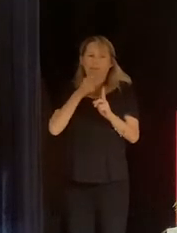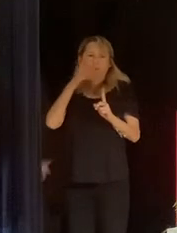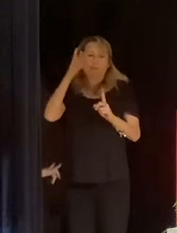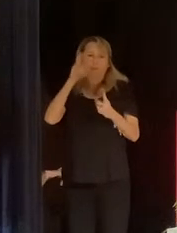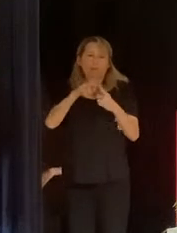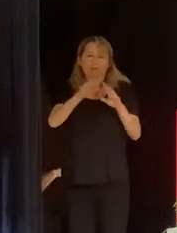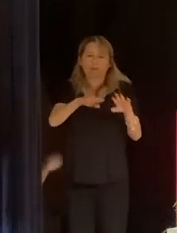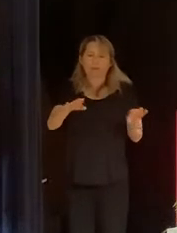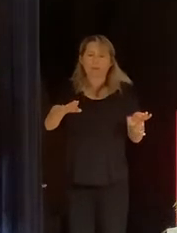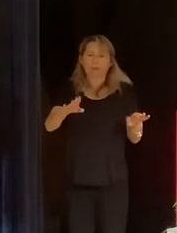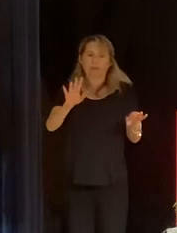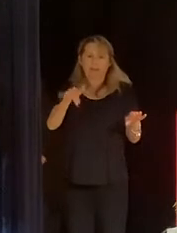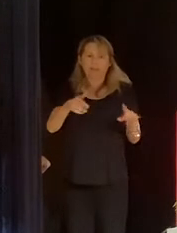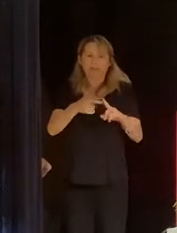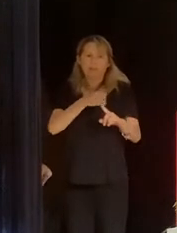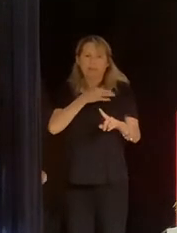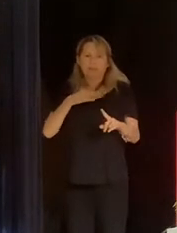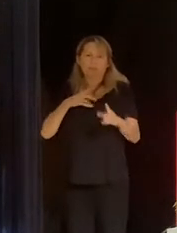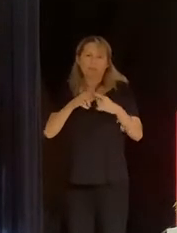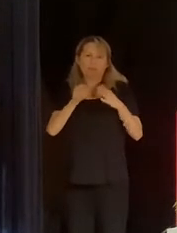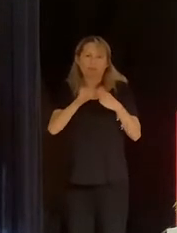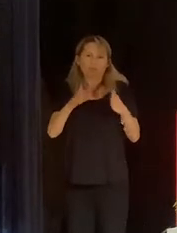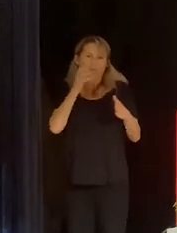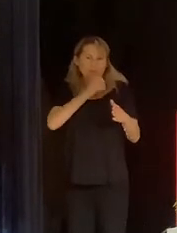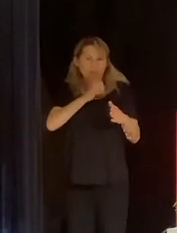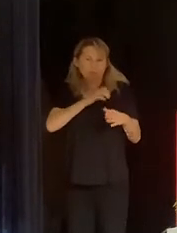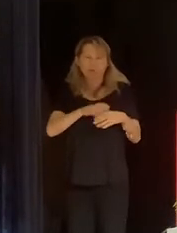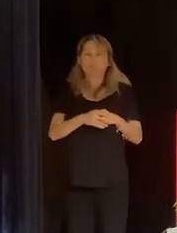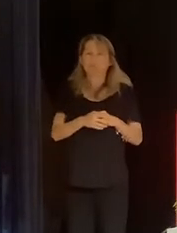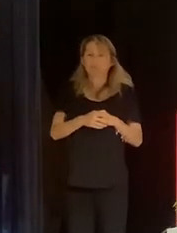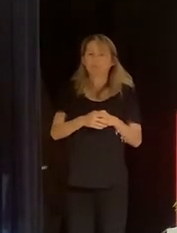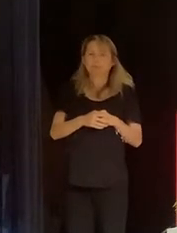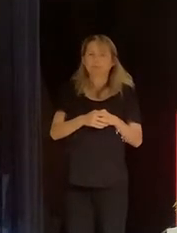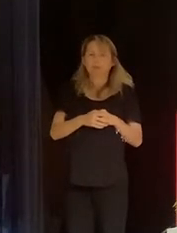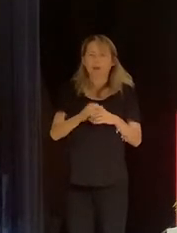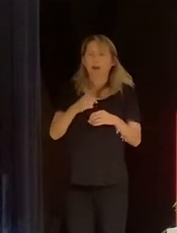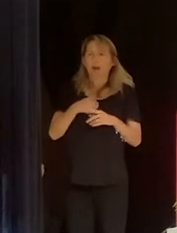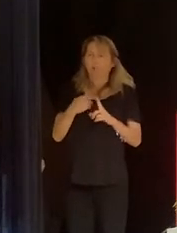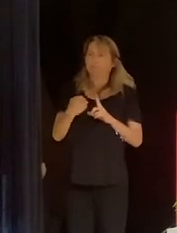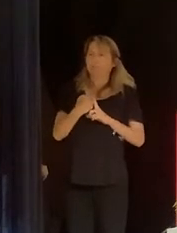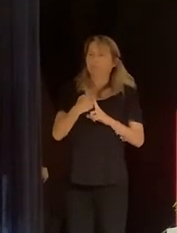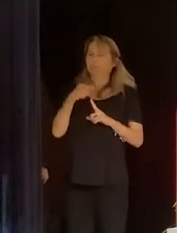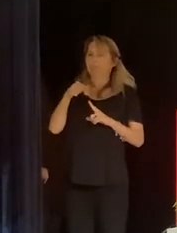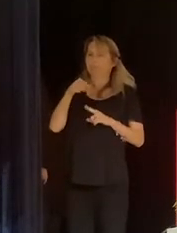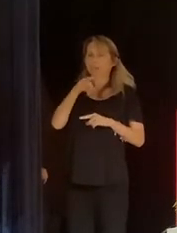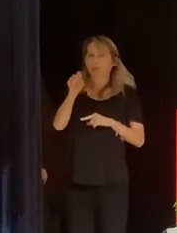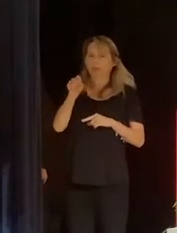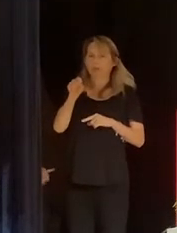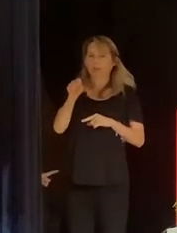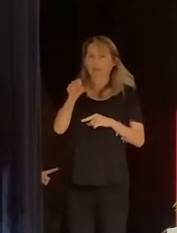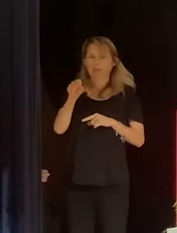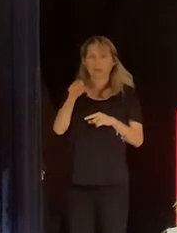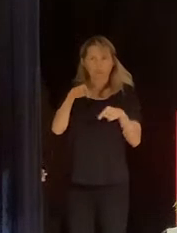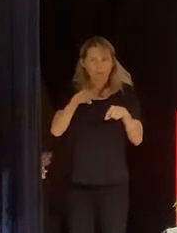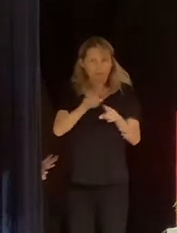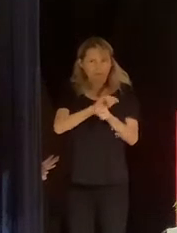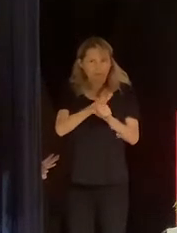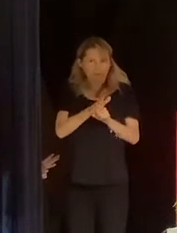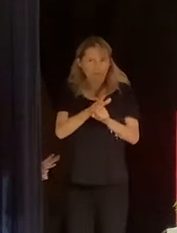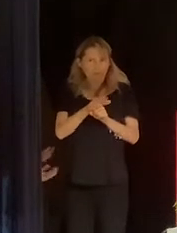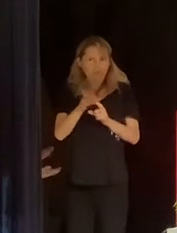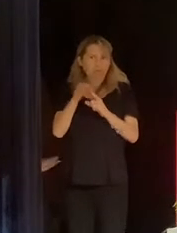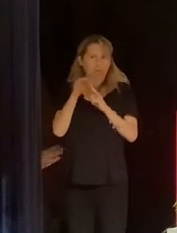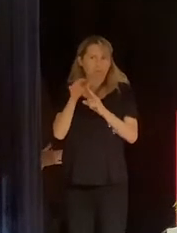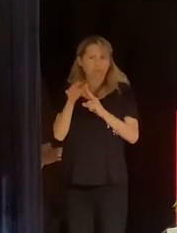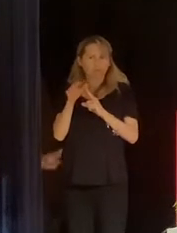day. One of the things that strikes me about Drewry Secondary School, particularly during the pandemic, when schools